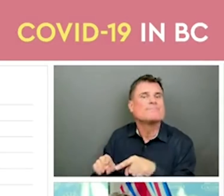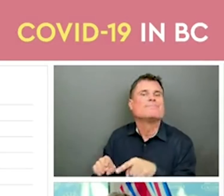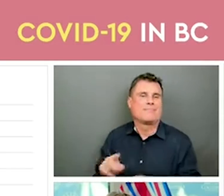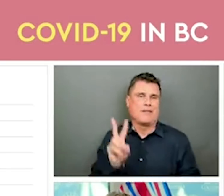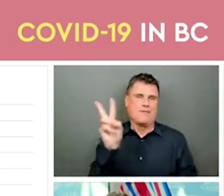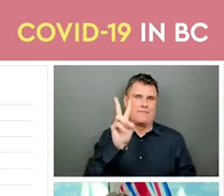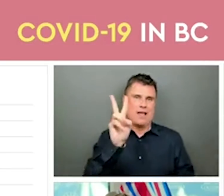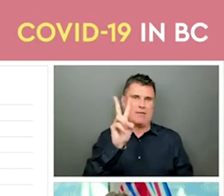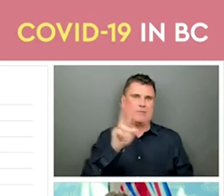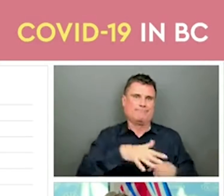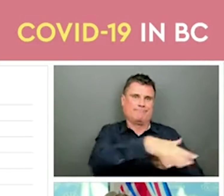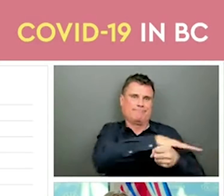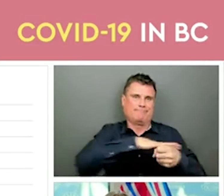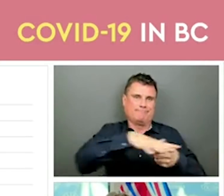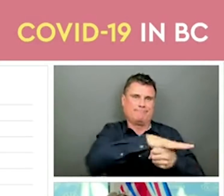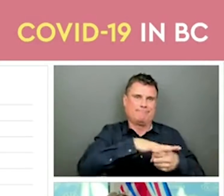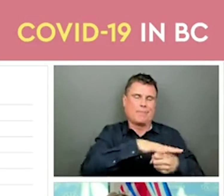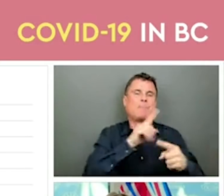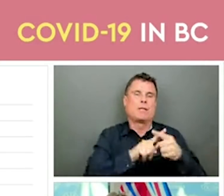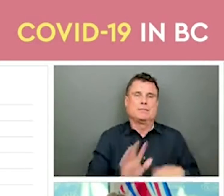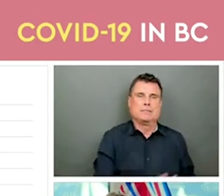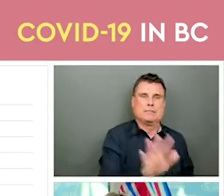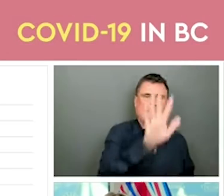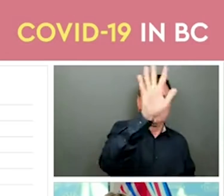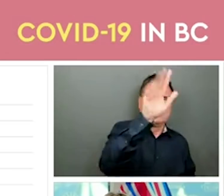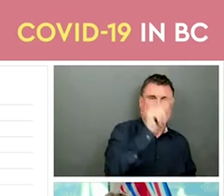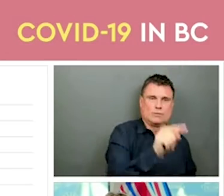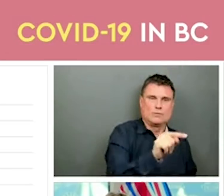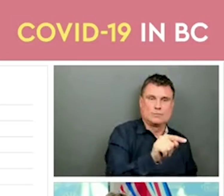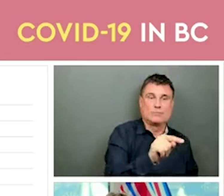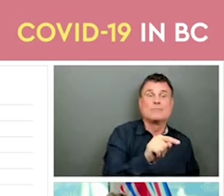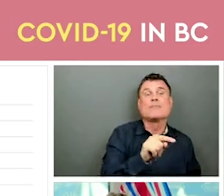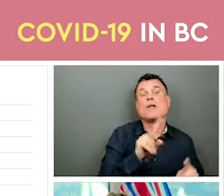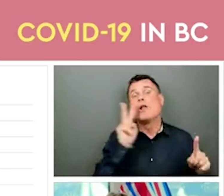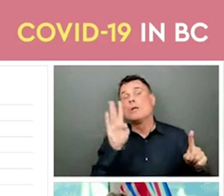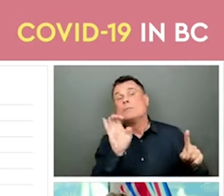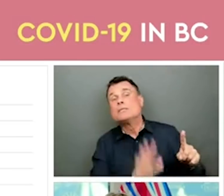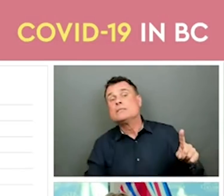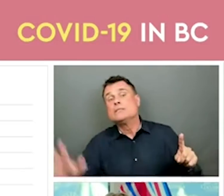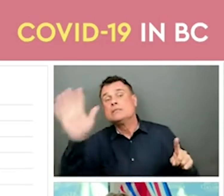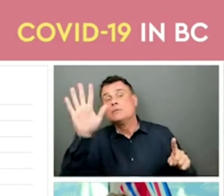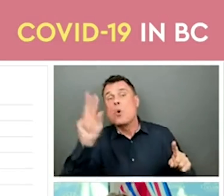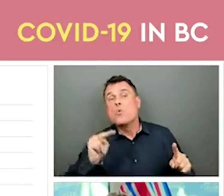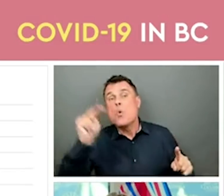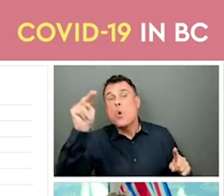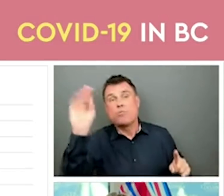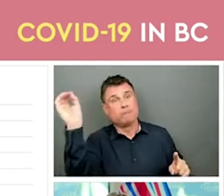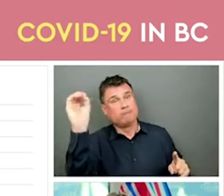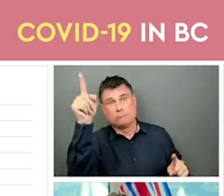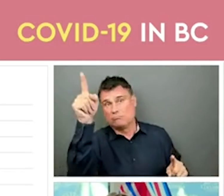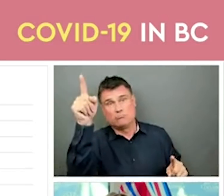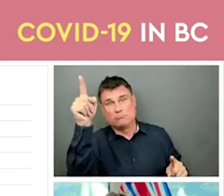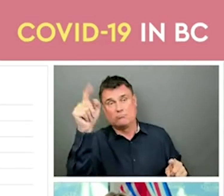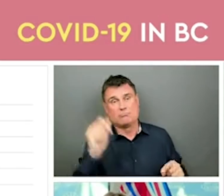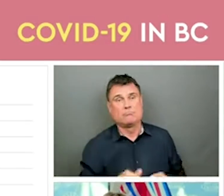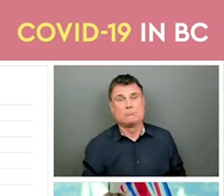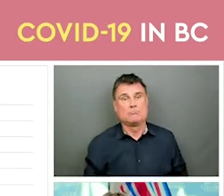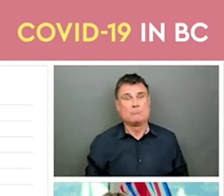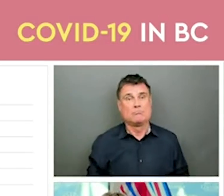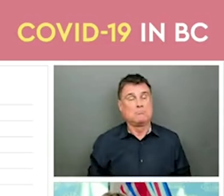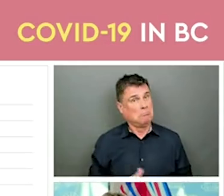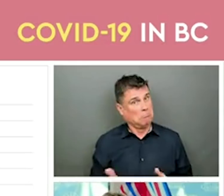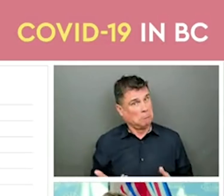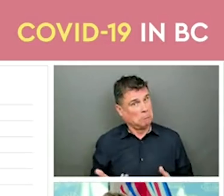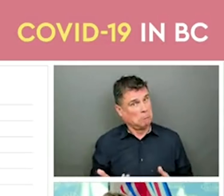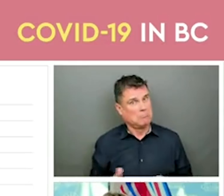we've seen clusters in every region, so far not the north. We've seen a much lower age group